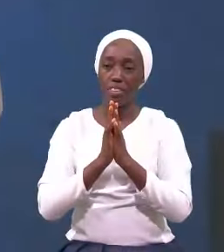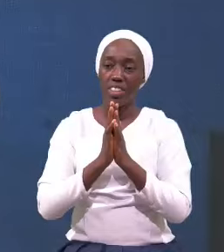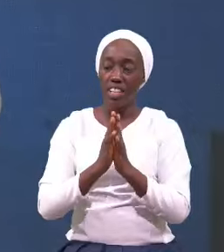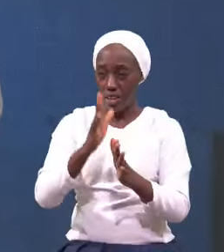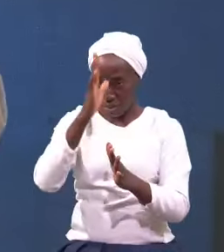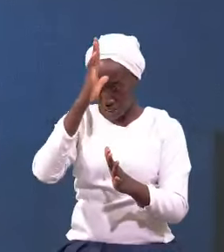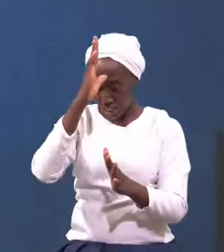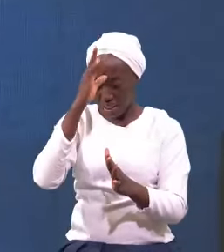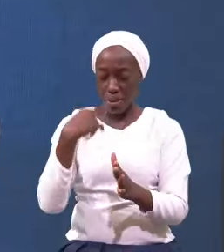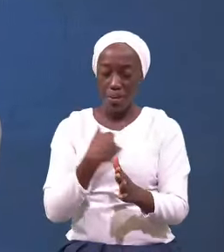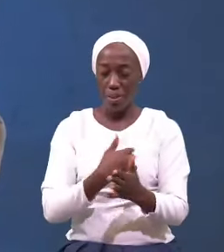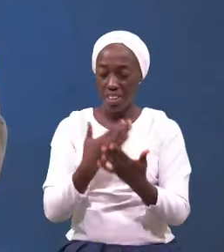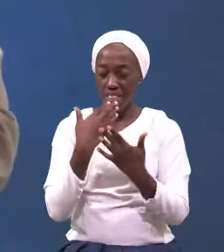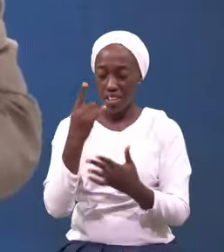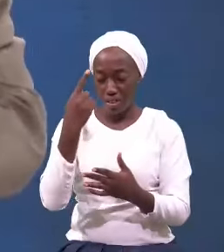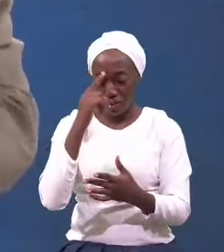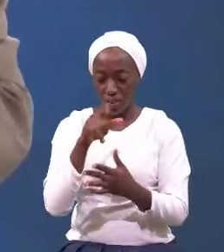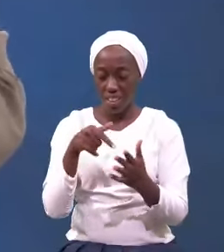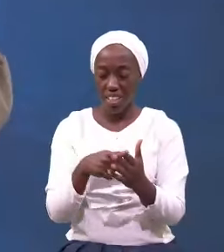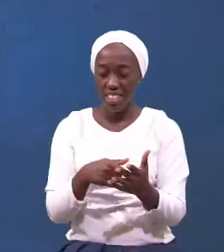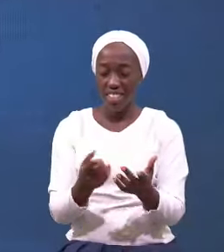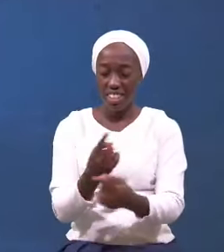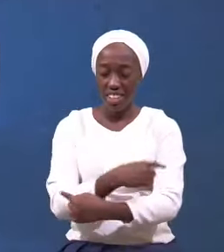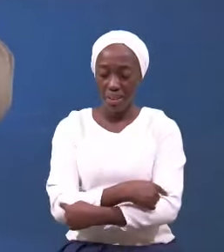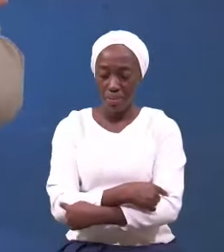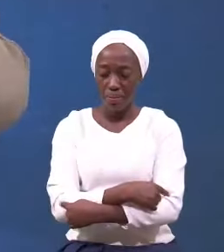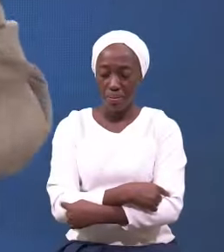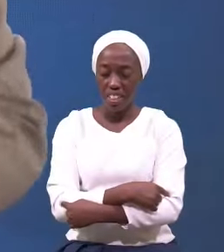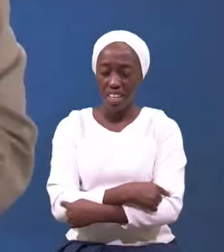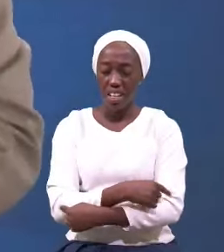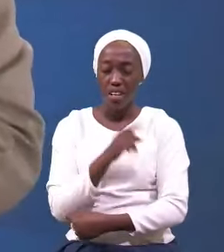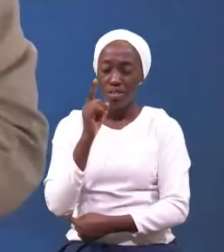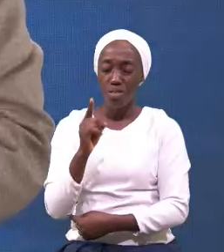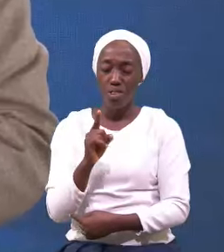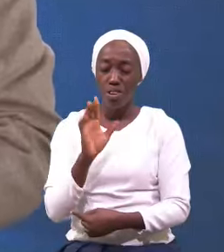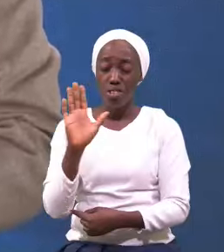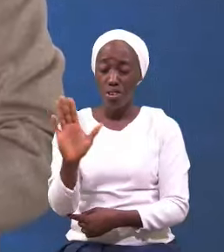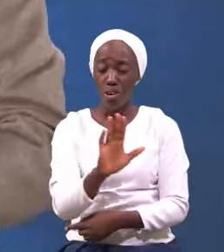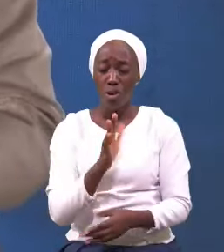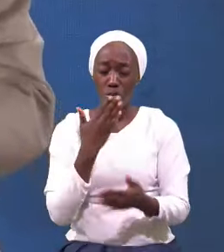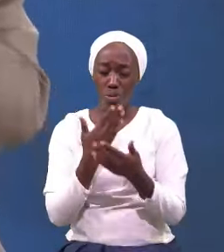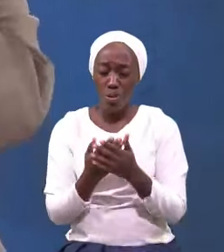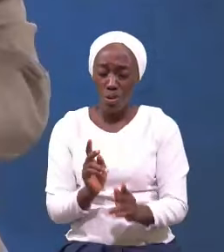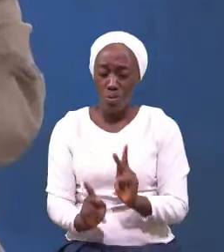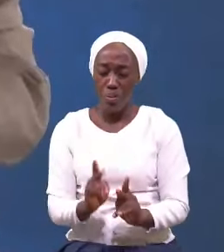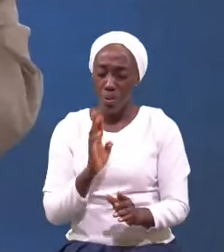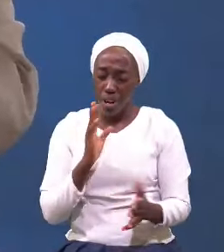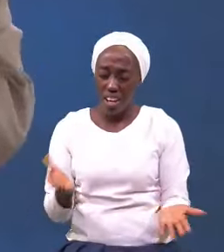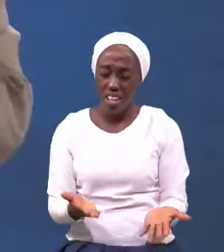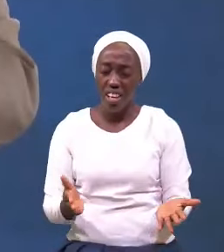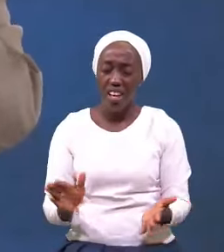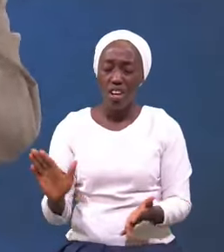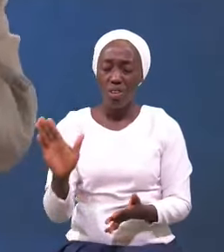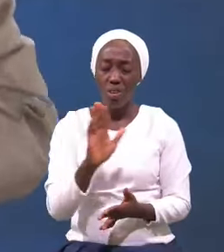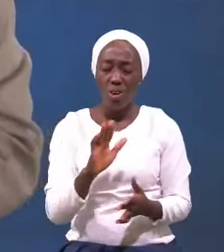Father, we thank you for this day. Your good people are here. Your grace has